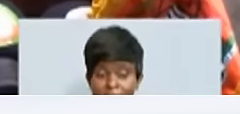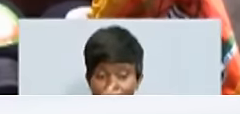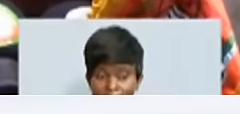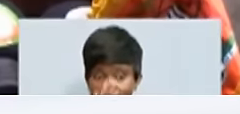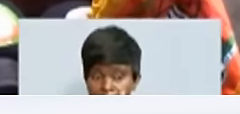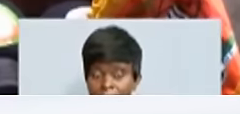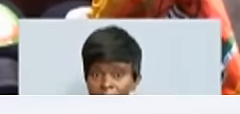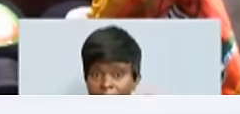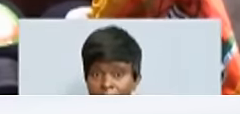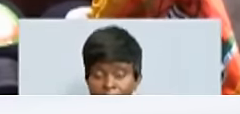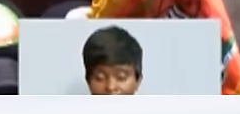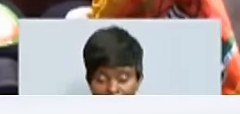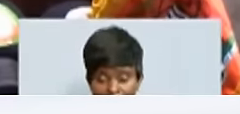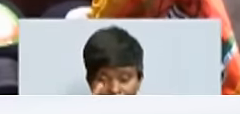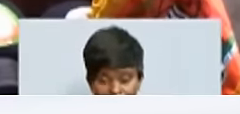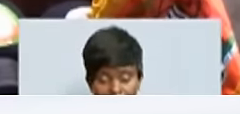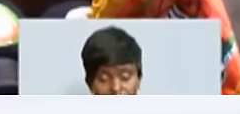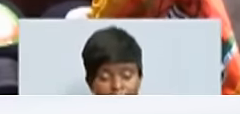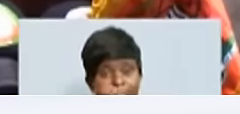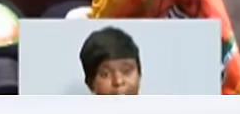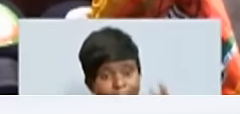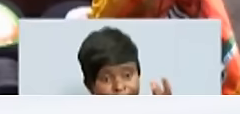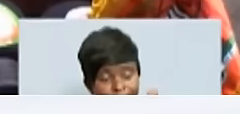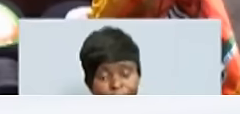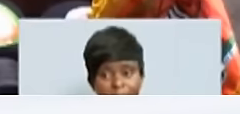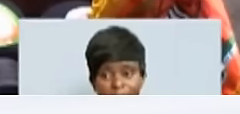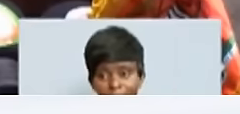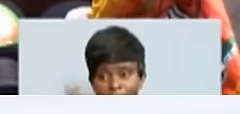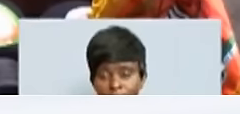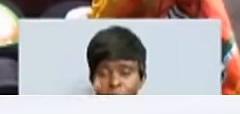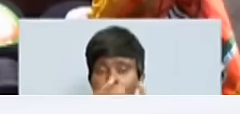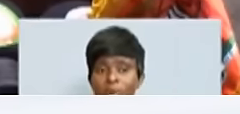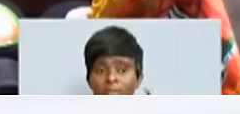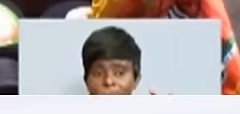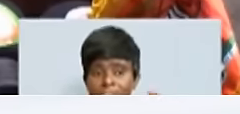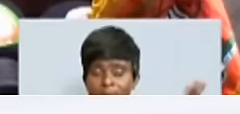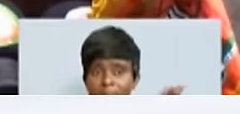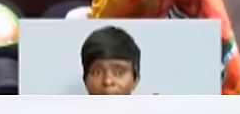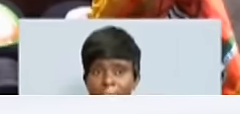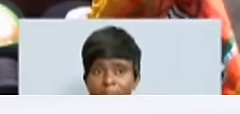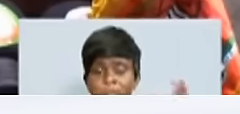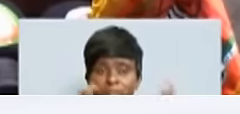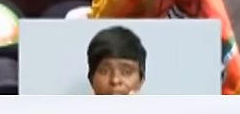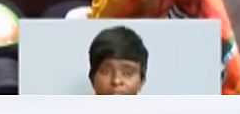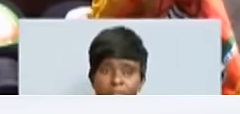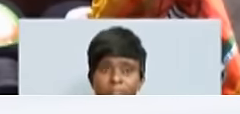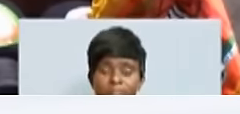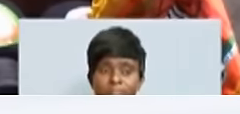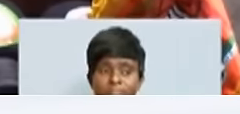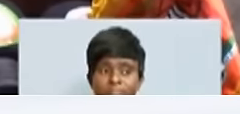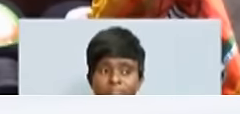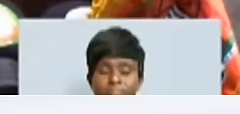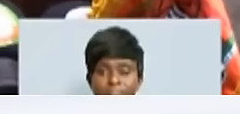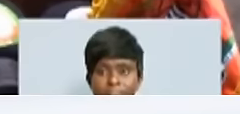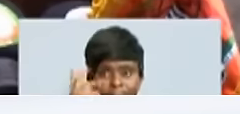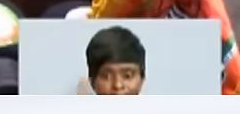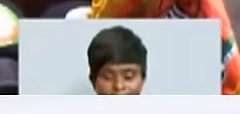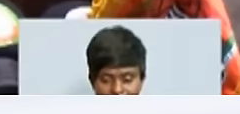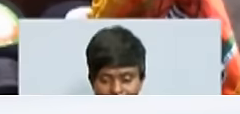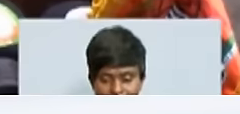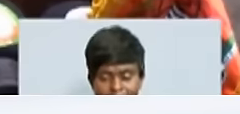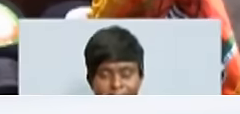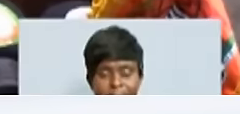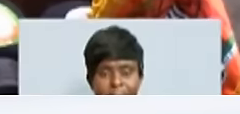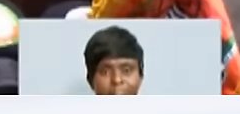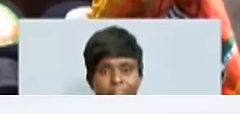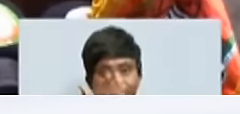happens, I think we must take the jobs away and give to others who want to serve the communities. This we need to work together,